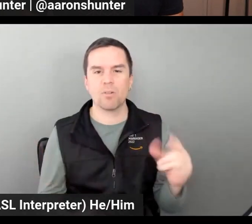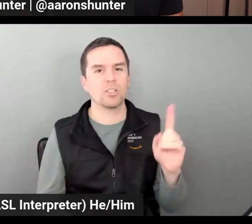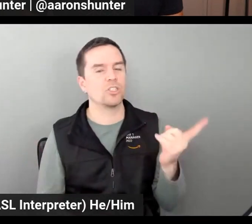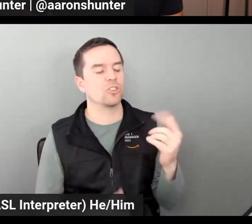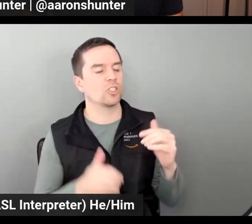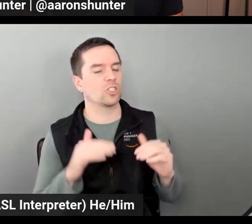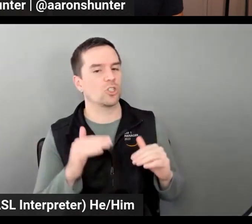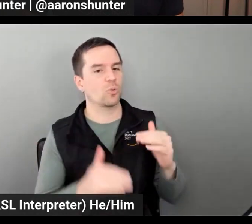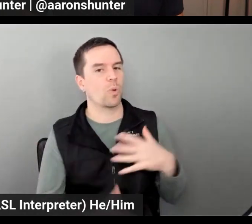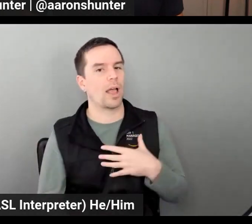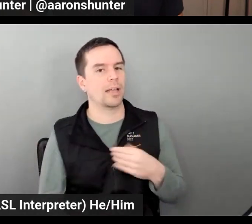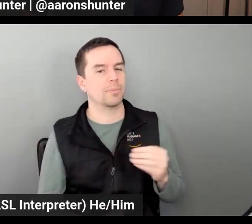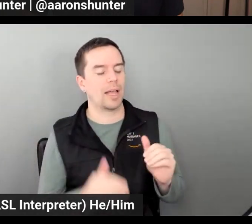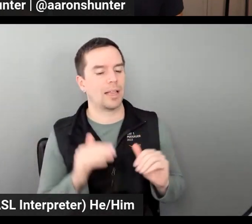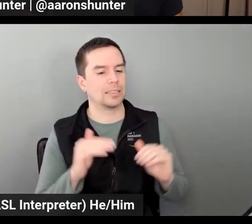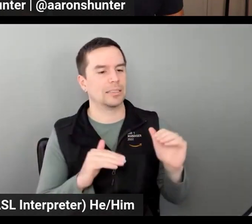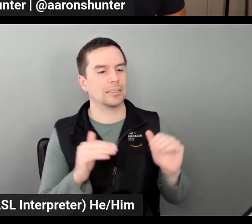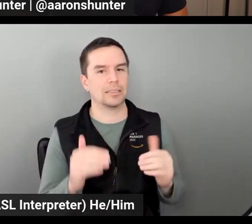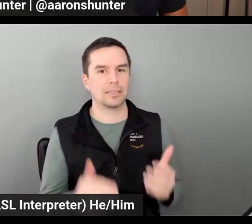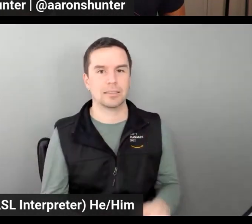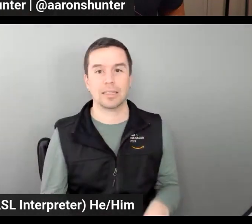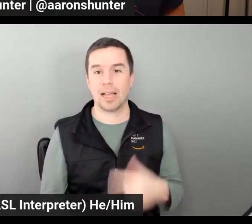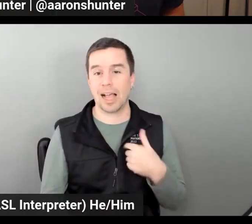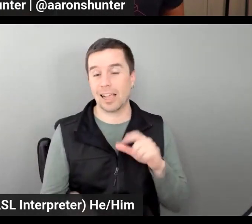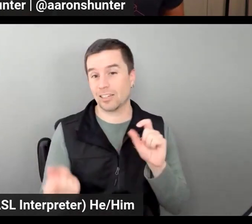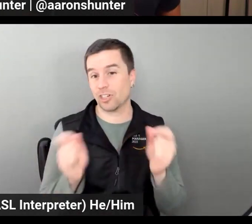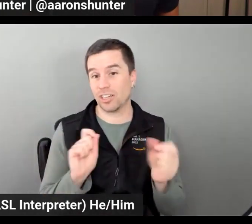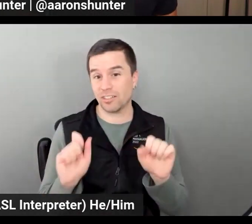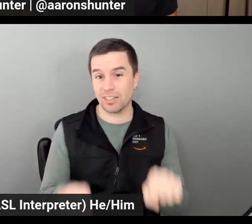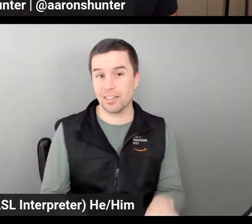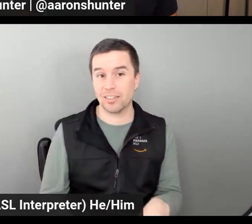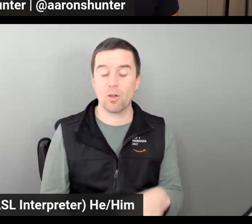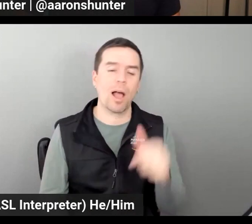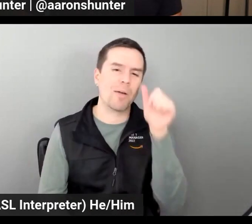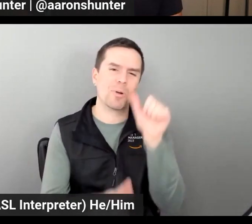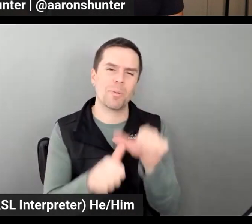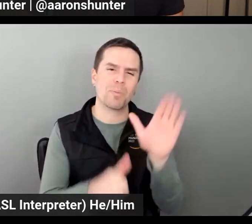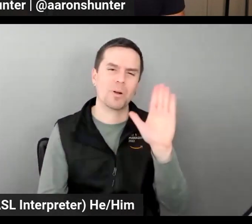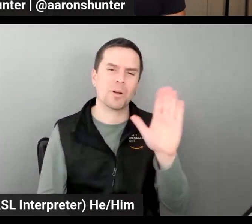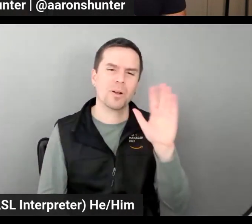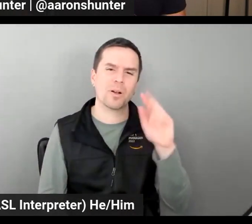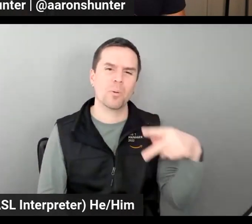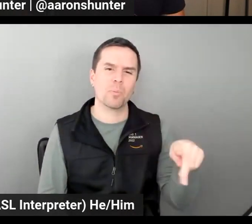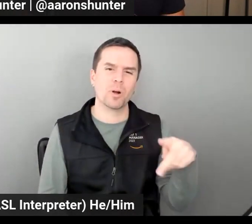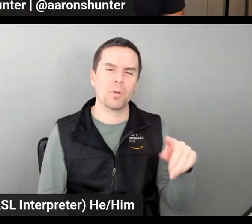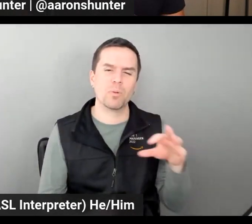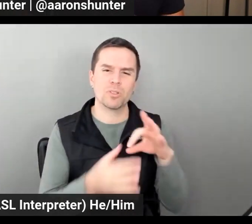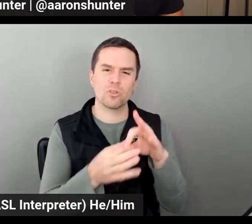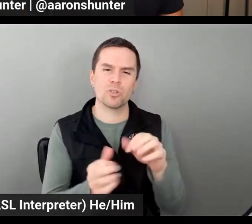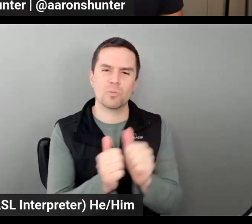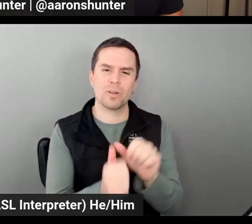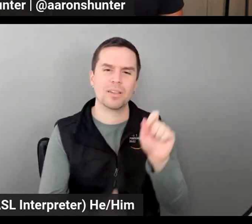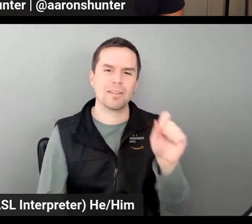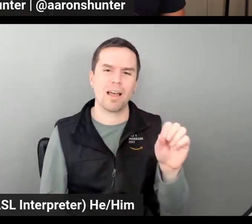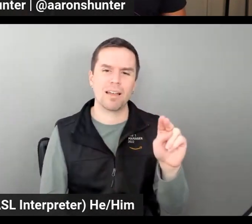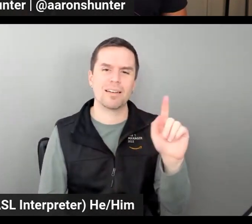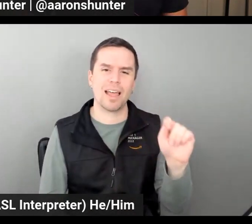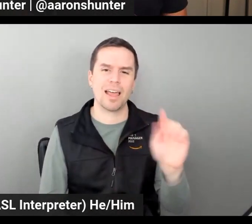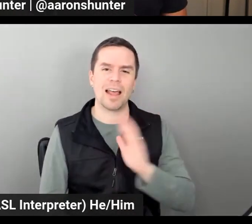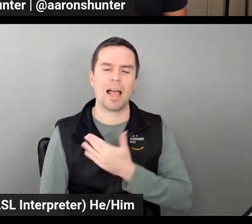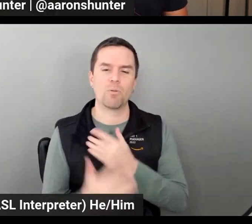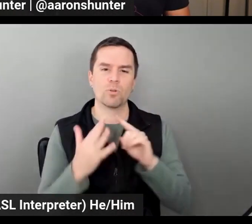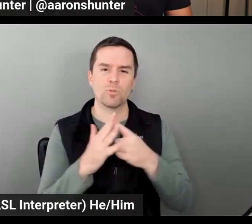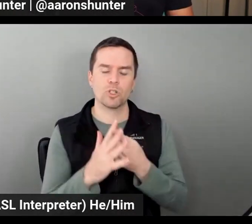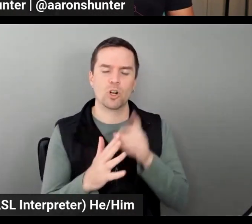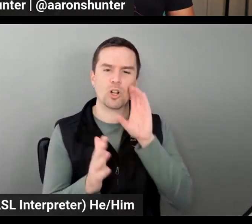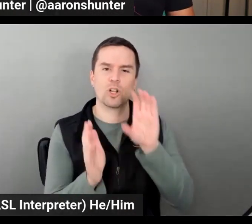I mean, I can change it. No, I was just curious. I remember that purple being like associated with .NET, with the original logo. So I thought